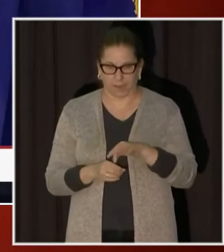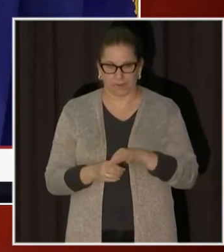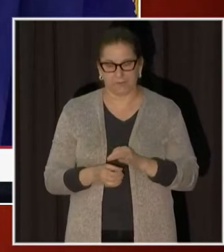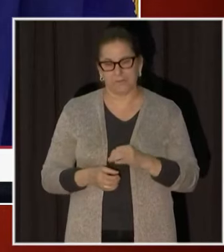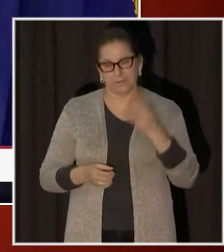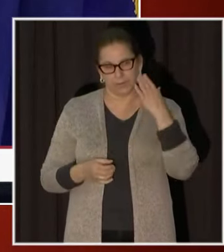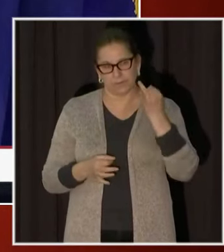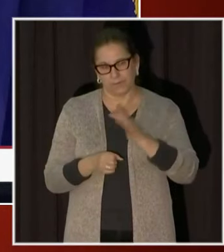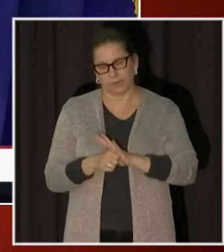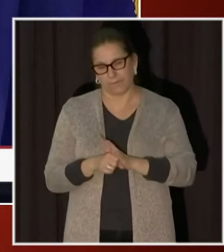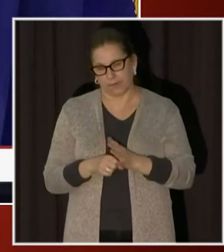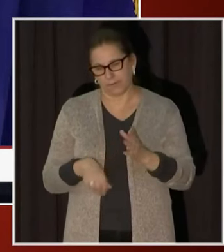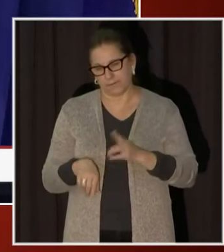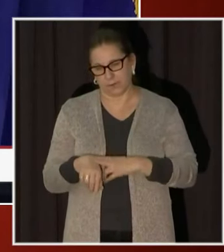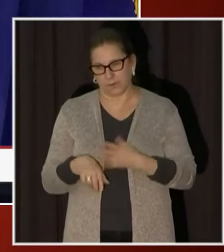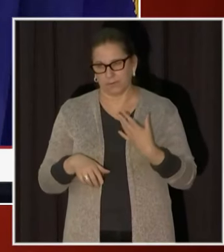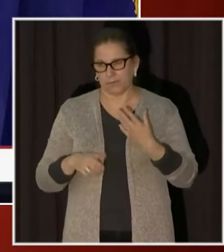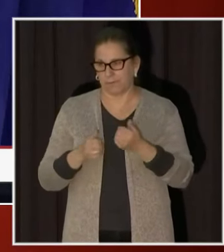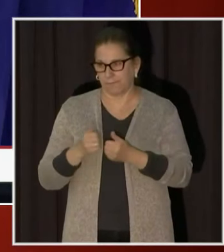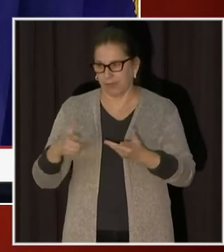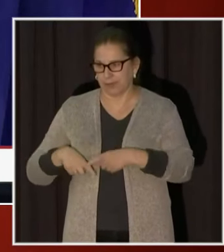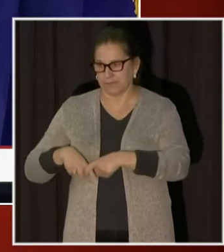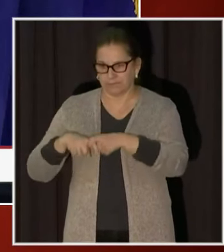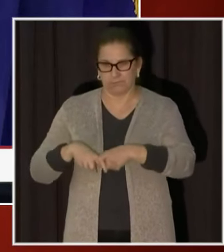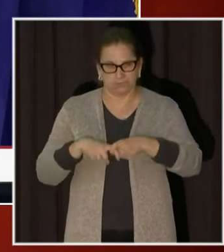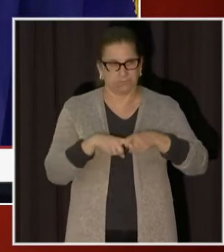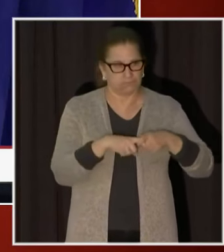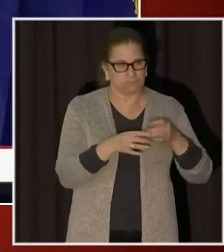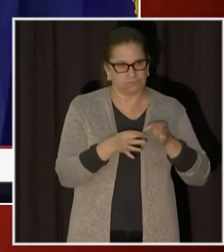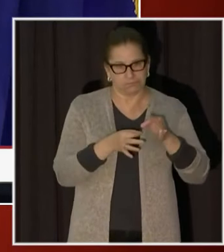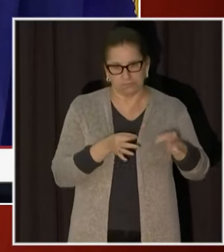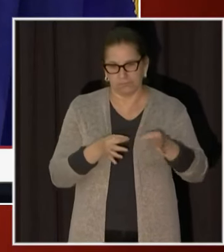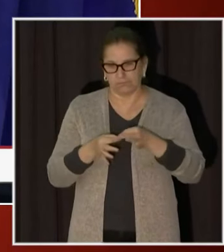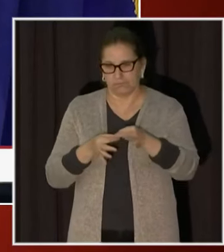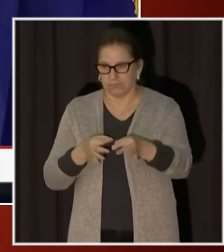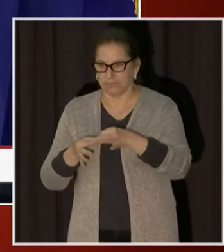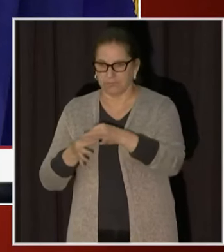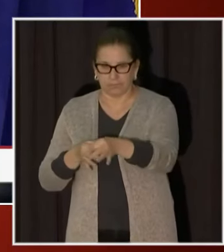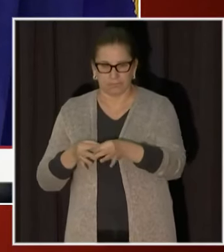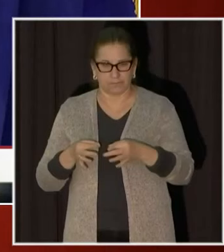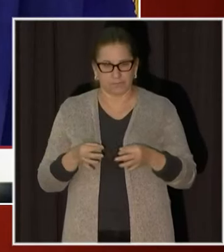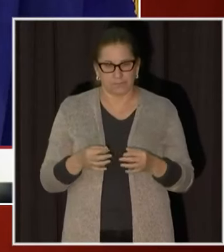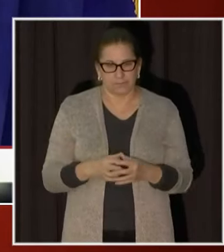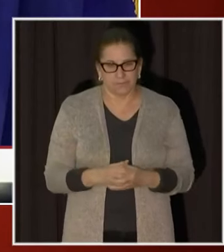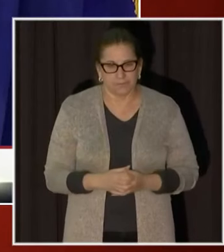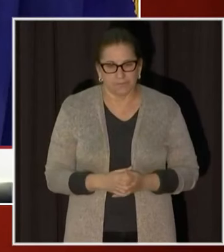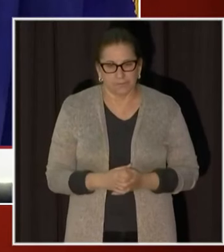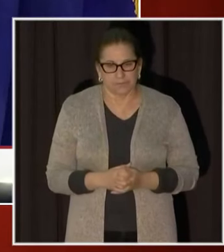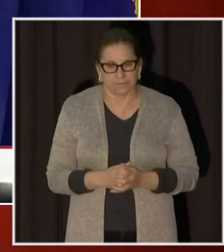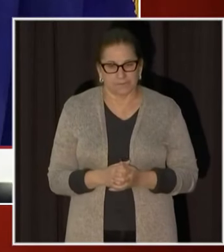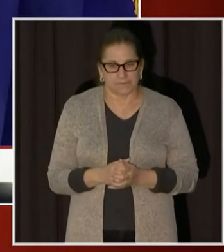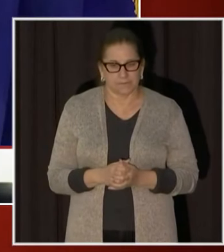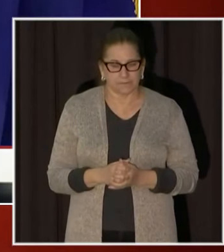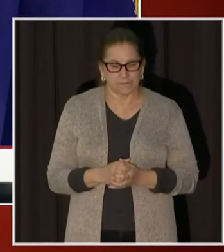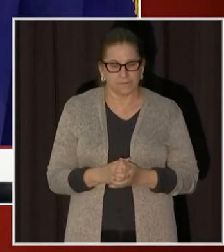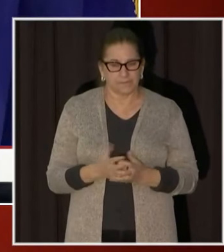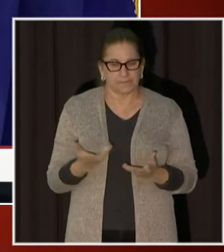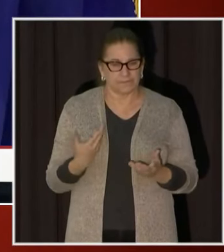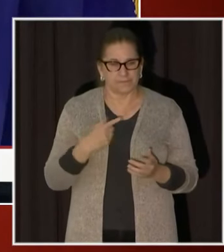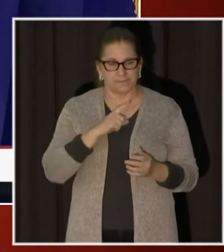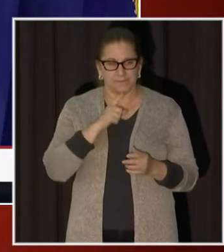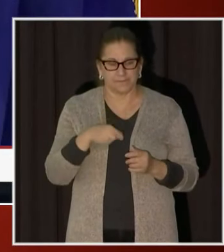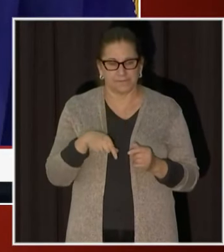in the Home Rule Act, which we cannot amend by simple emergency legislation. Let me say a little bit more about